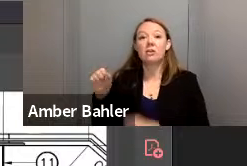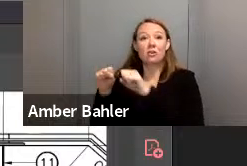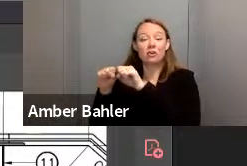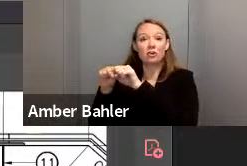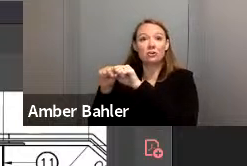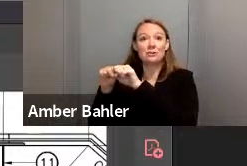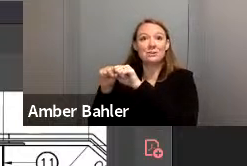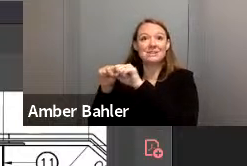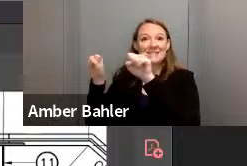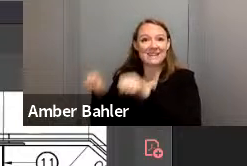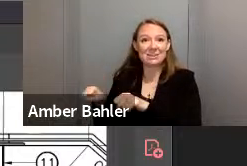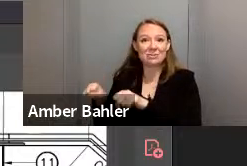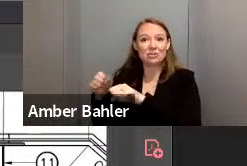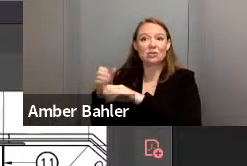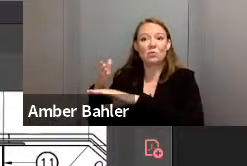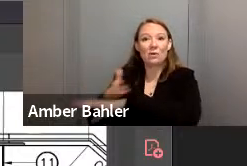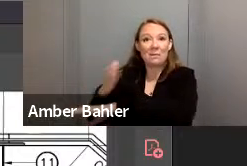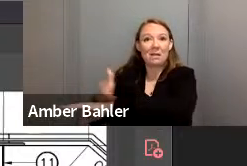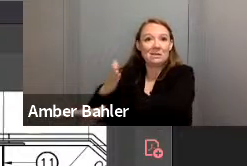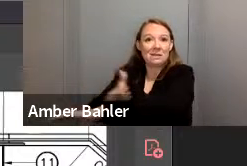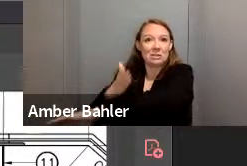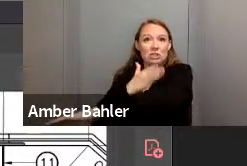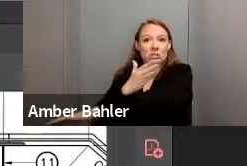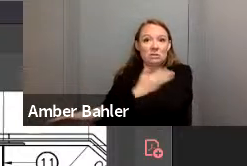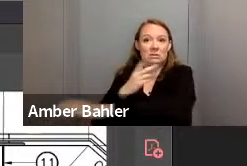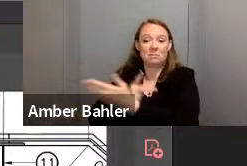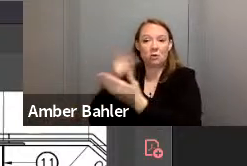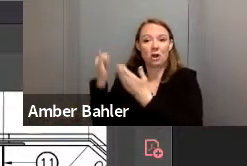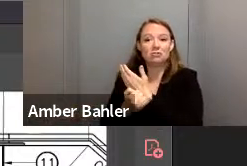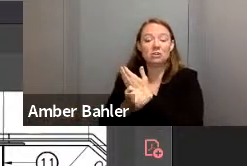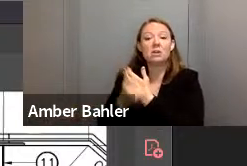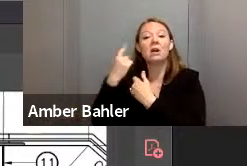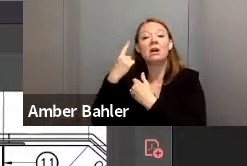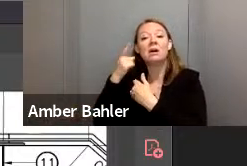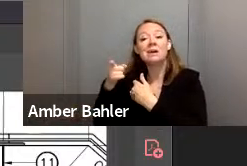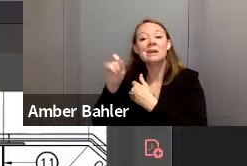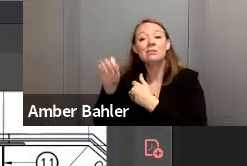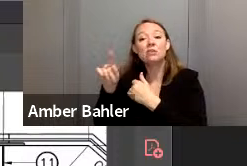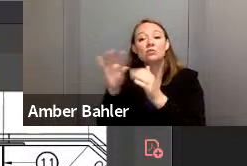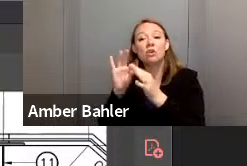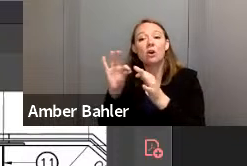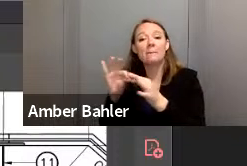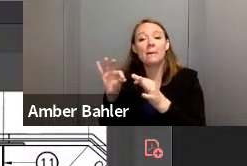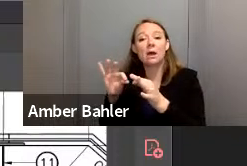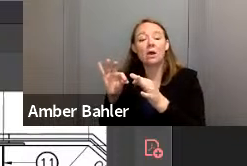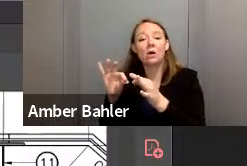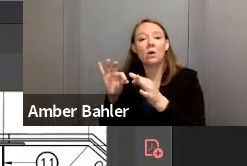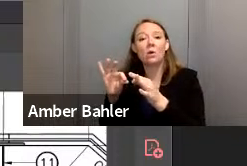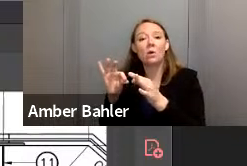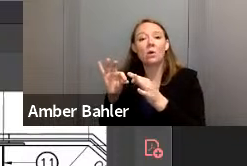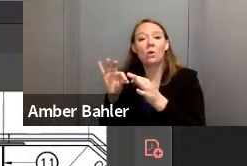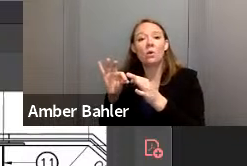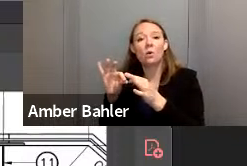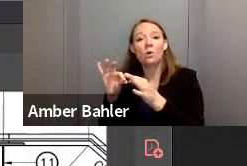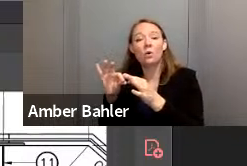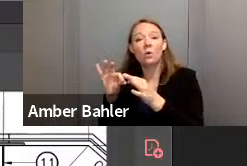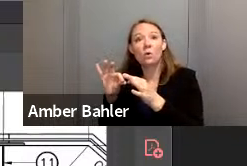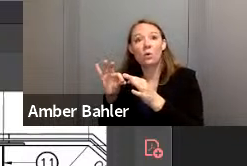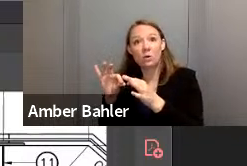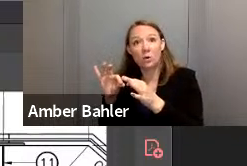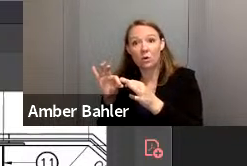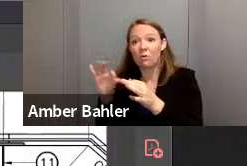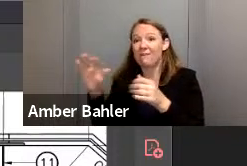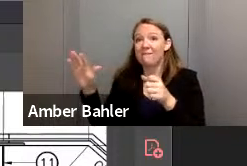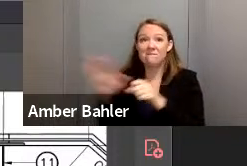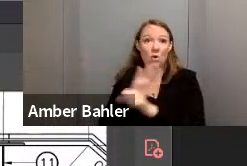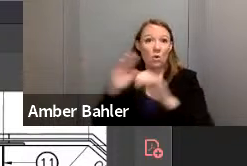rehabilitation project, but if you're referencing a wholesale, large-scale upgrade of